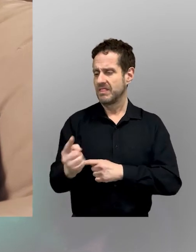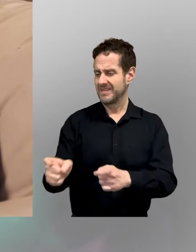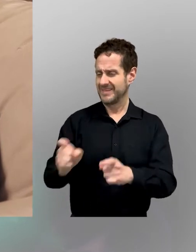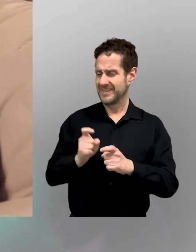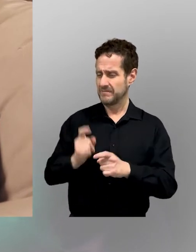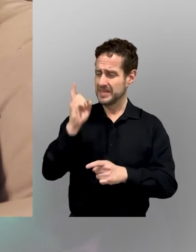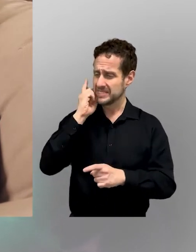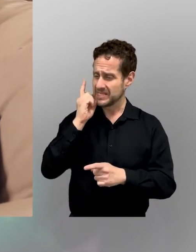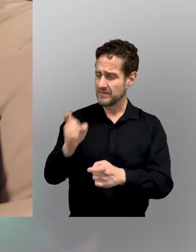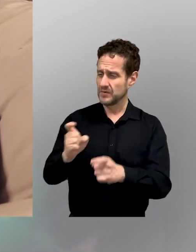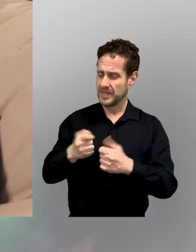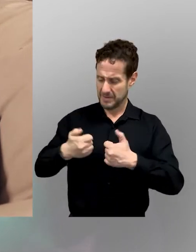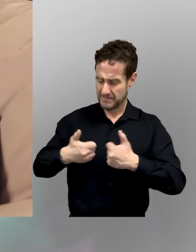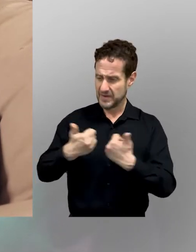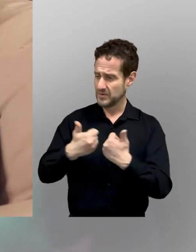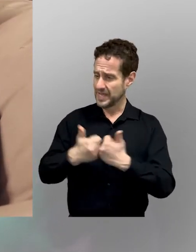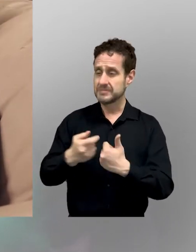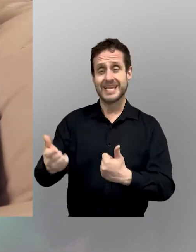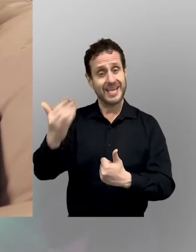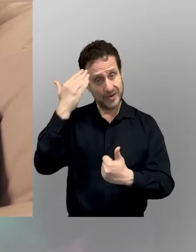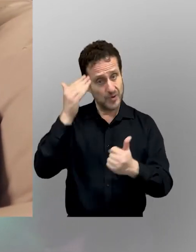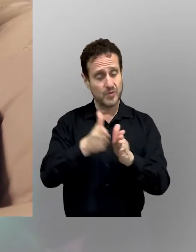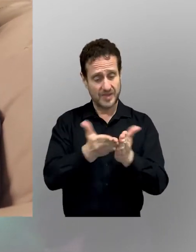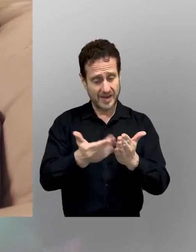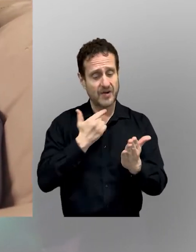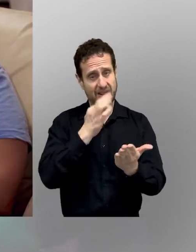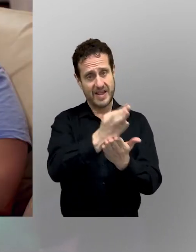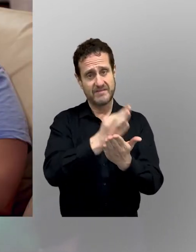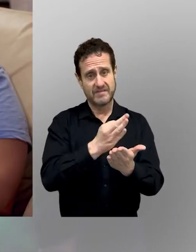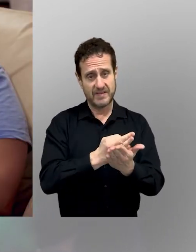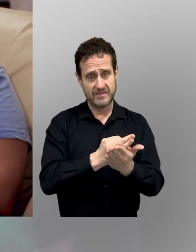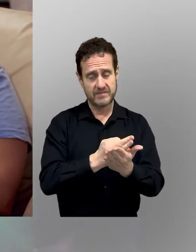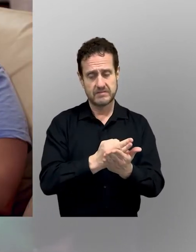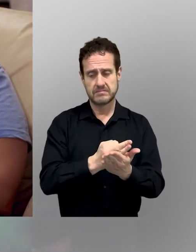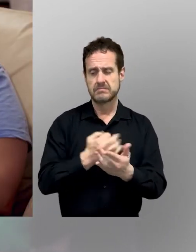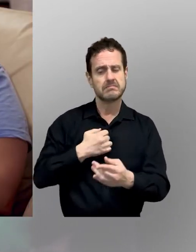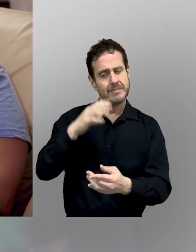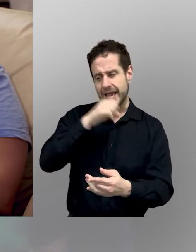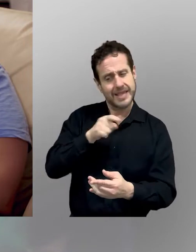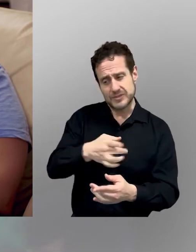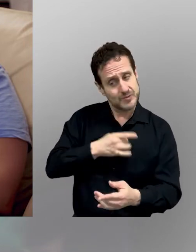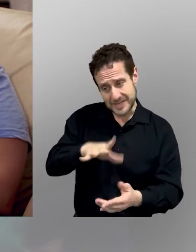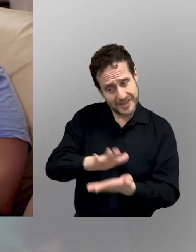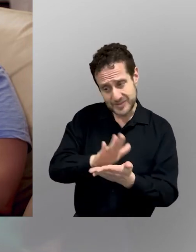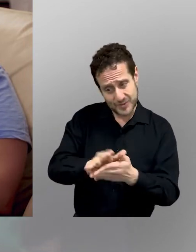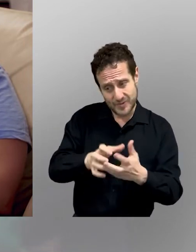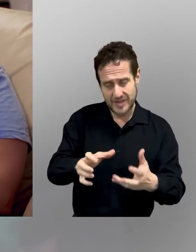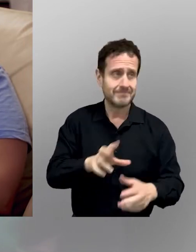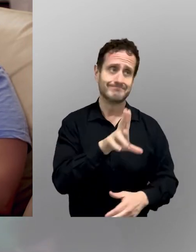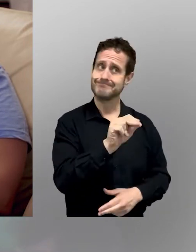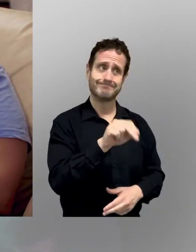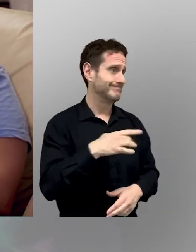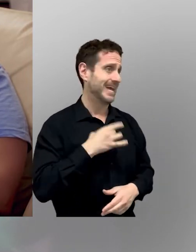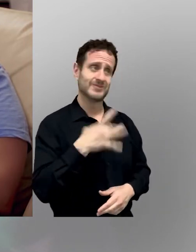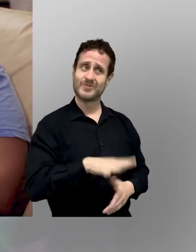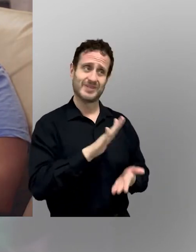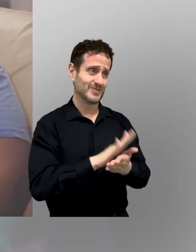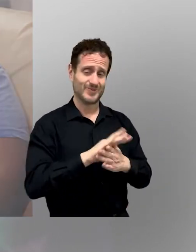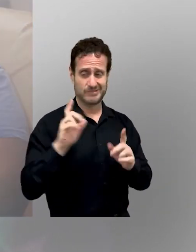give me his cell phone, his video games, because he knew they were straight Fs. I suppose you didn't like school much. No, I did